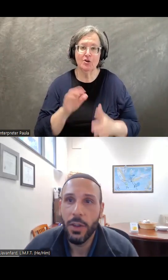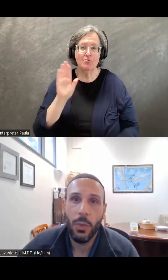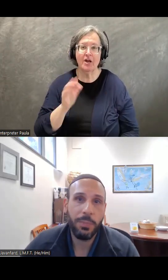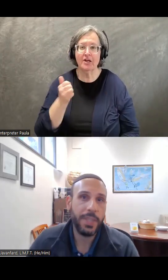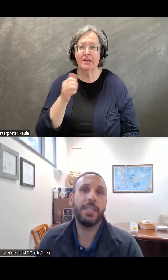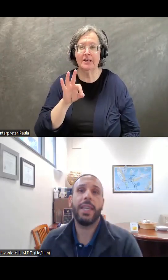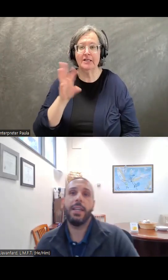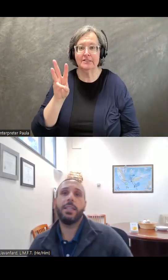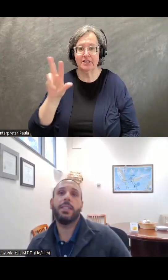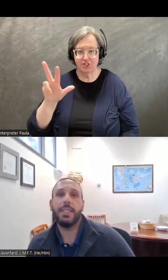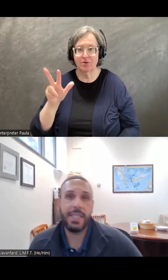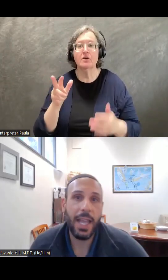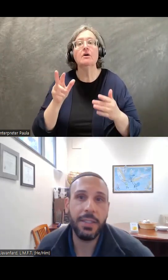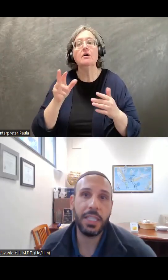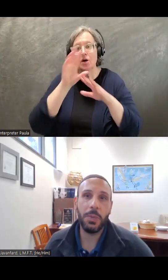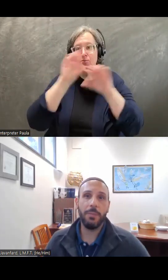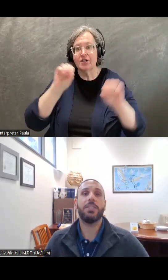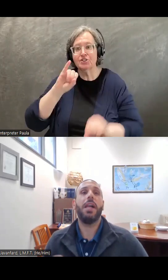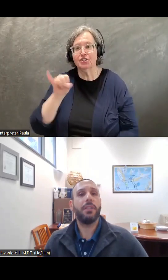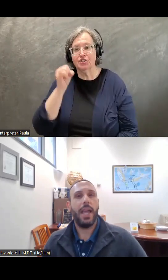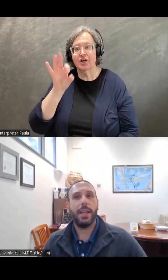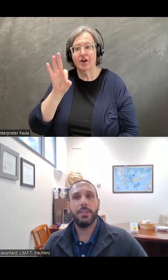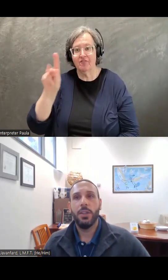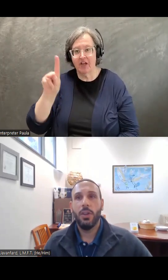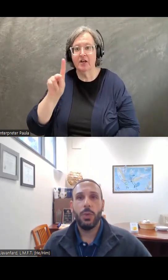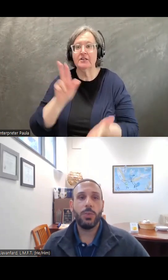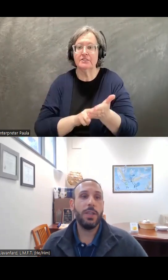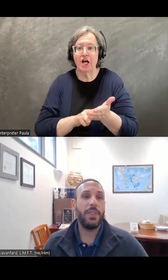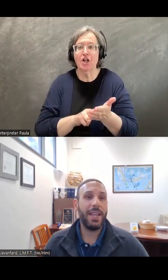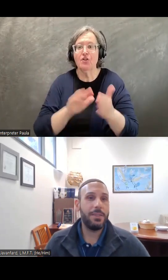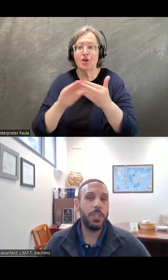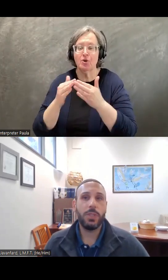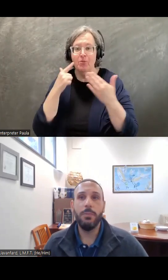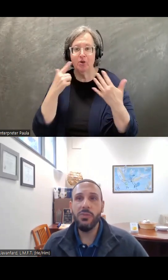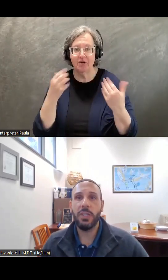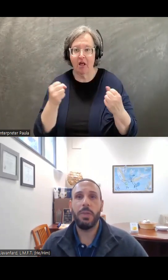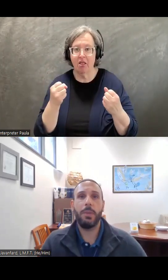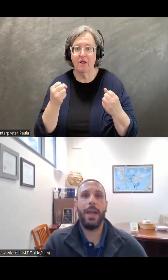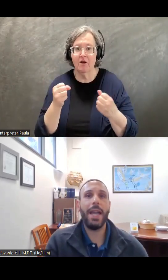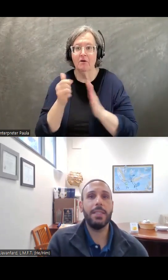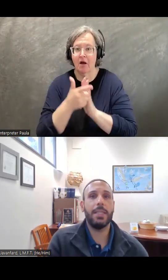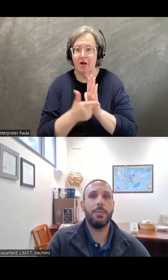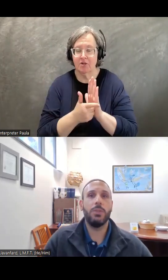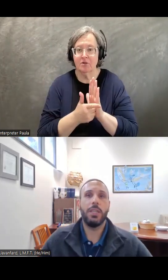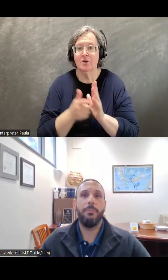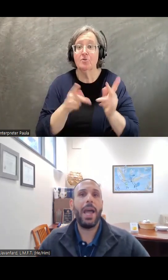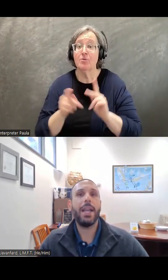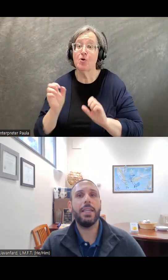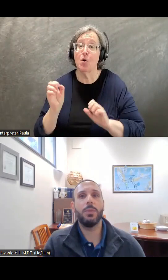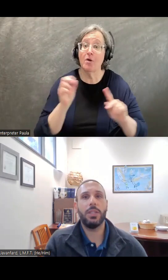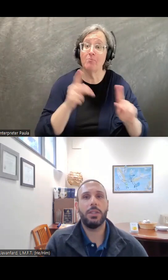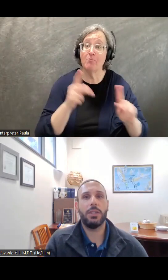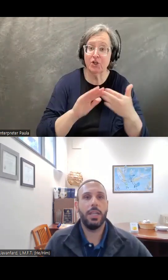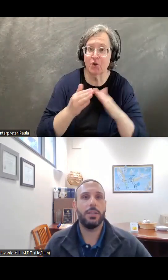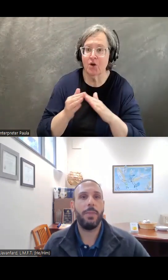1963, when President Kennedy signed the Community Mental Health Act, which was moving people back into the community, back